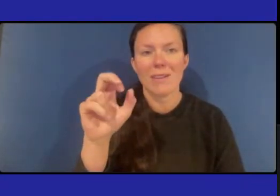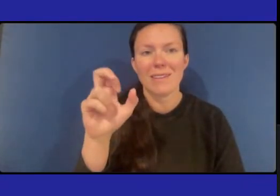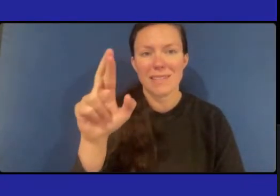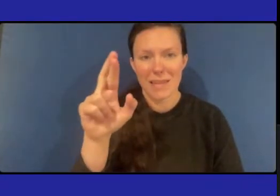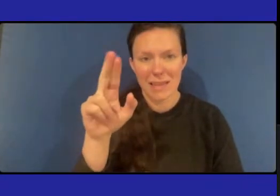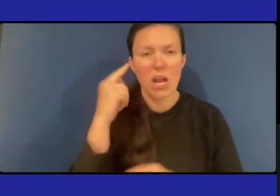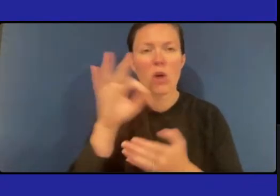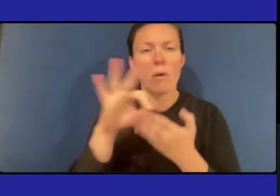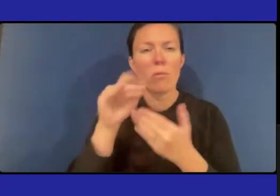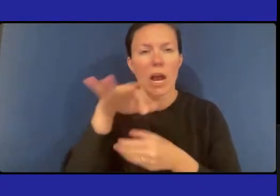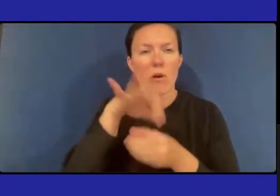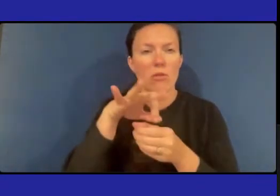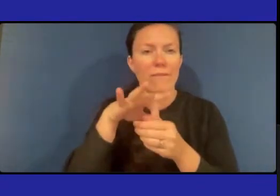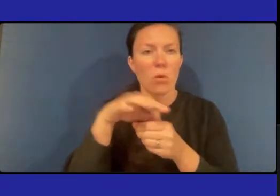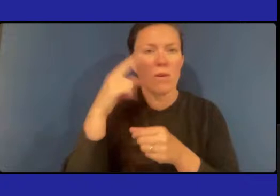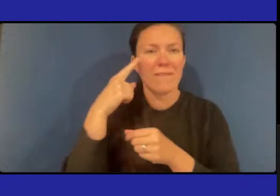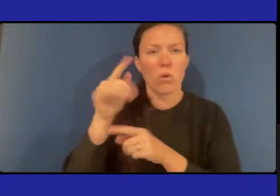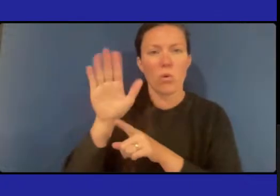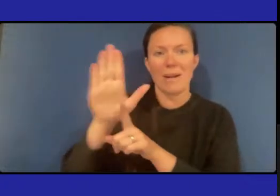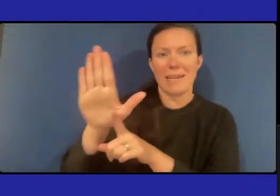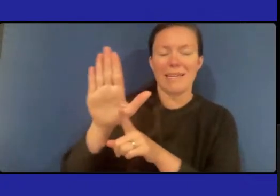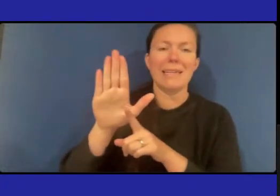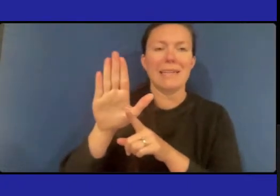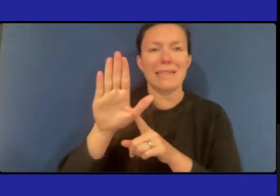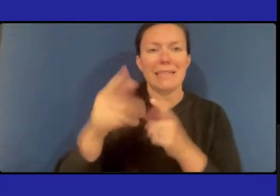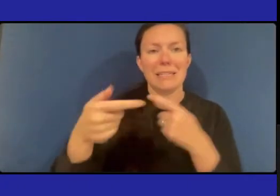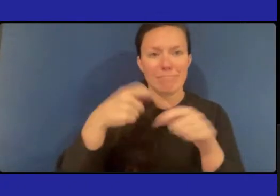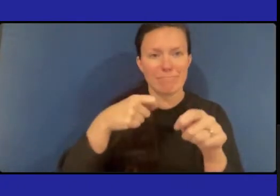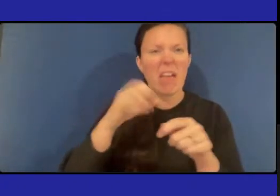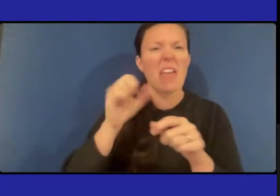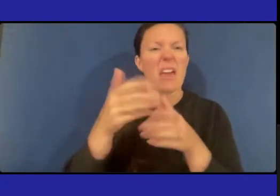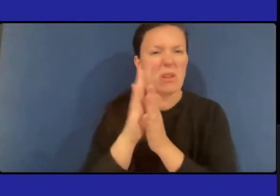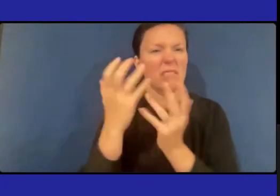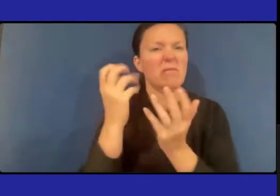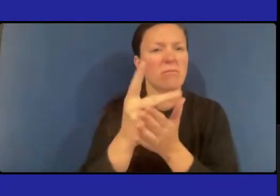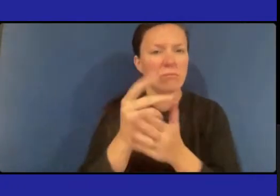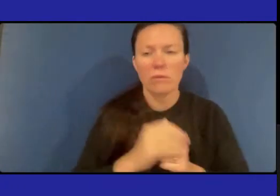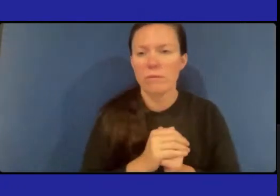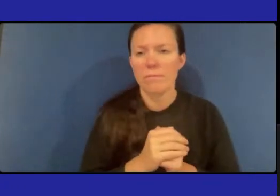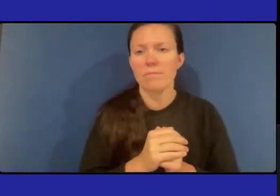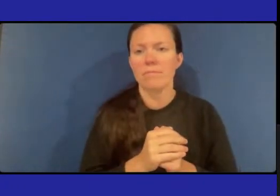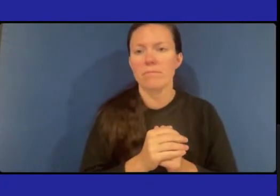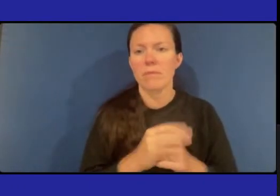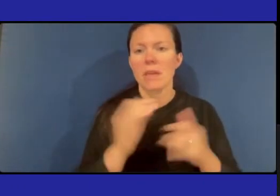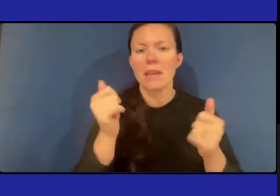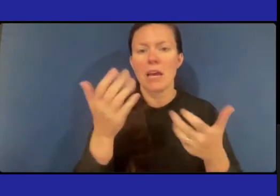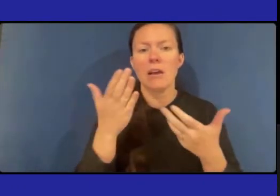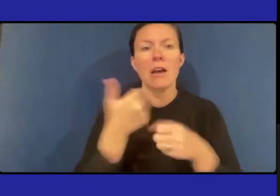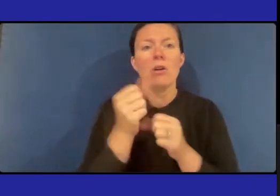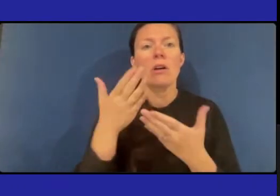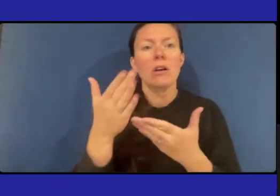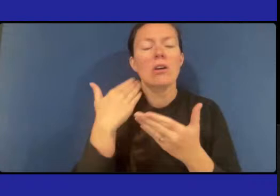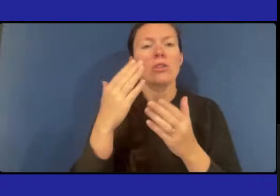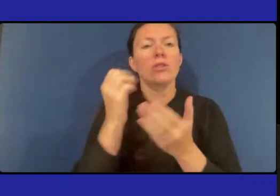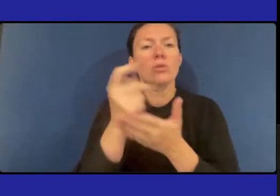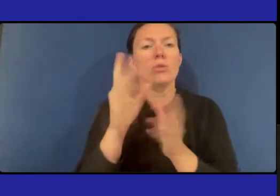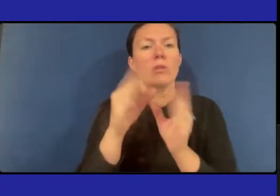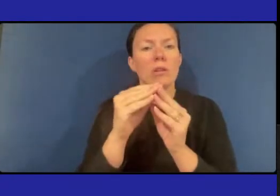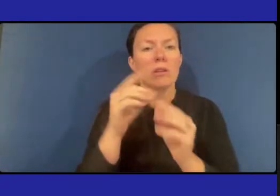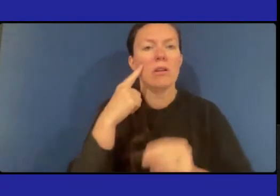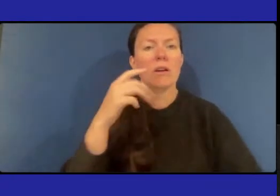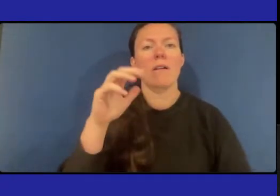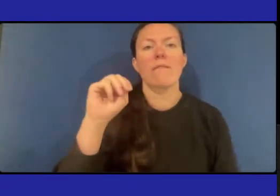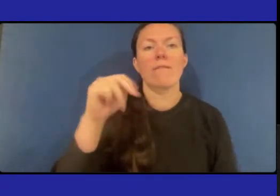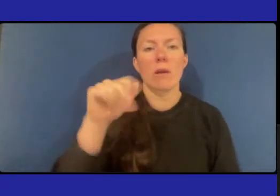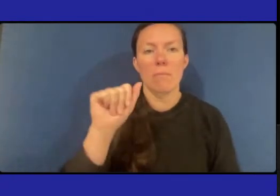voting on his behalf, and that request was approved. So I would like to propose a motion to adopt the minutes of the MNPA